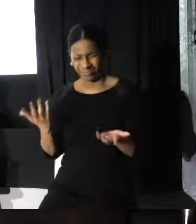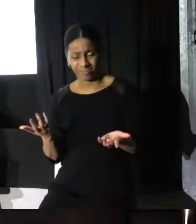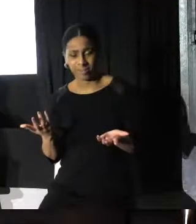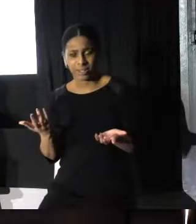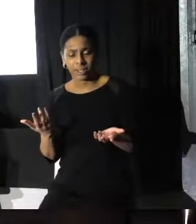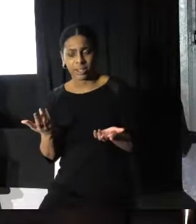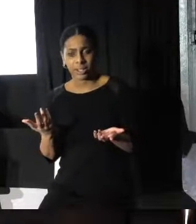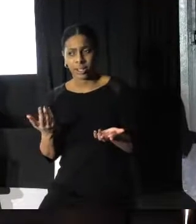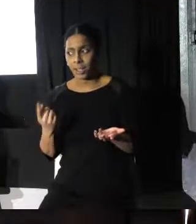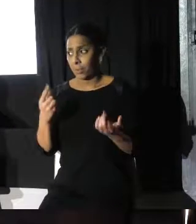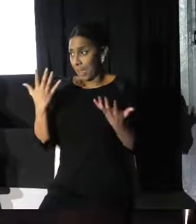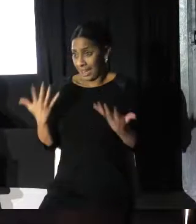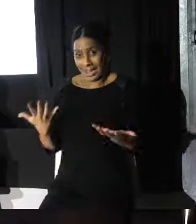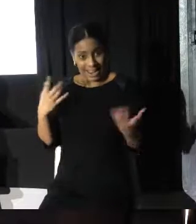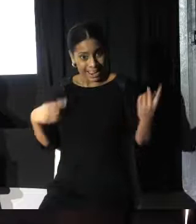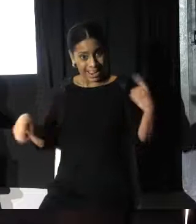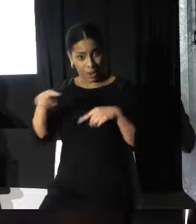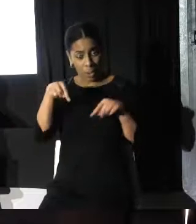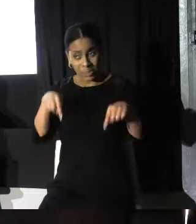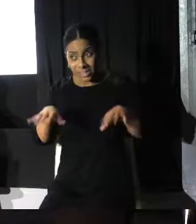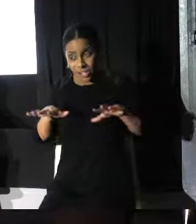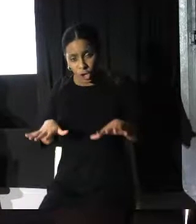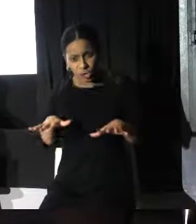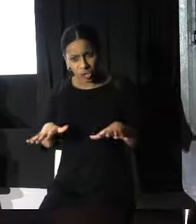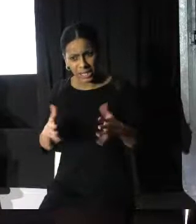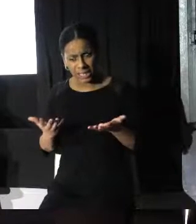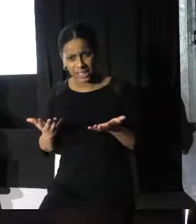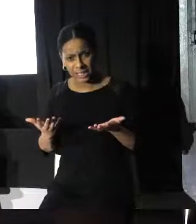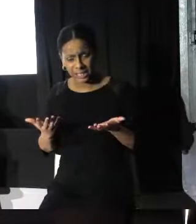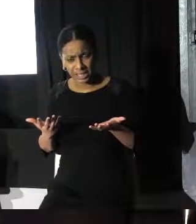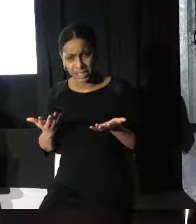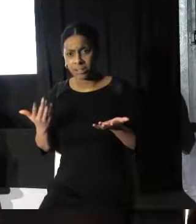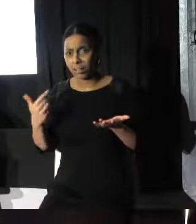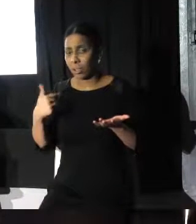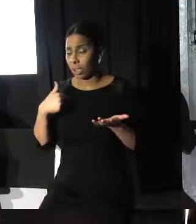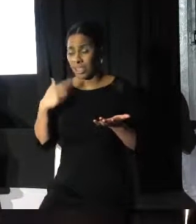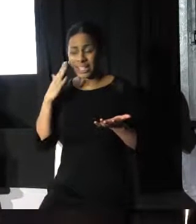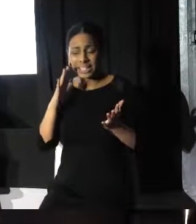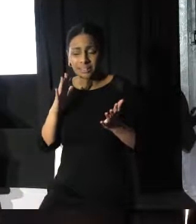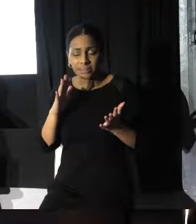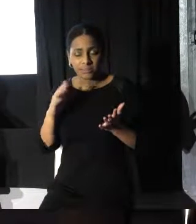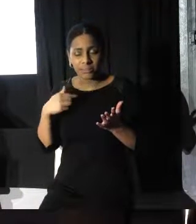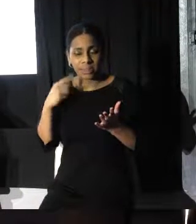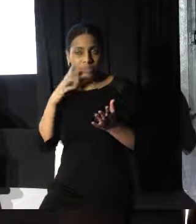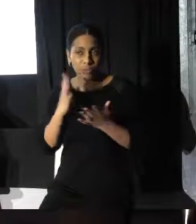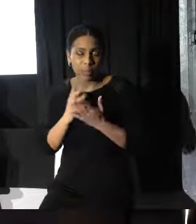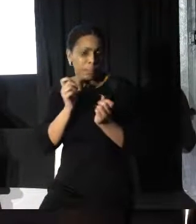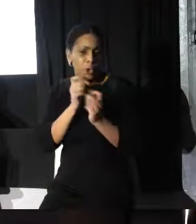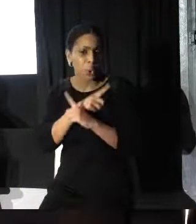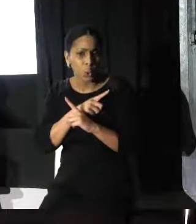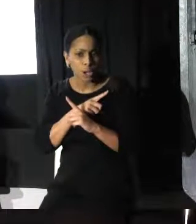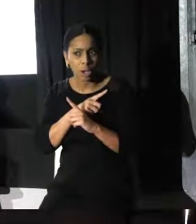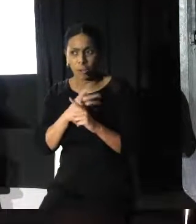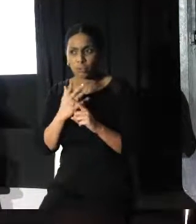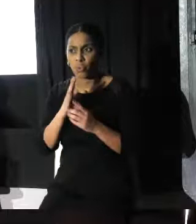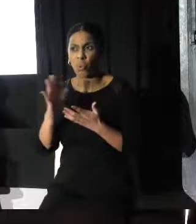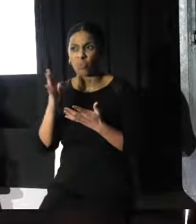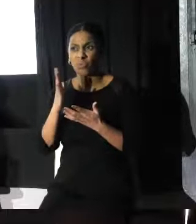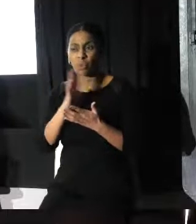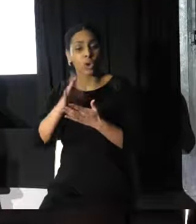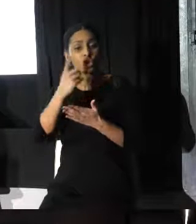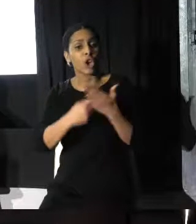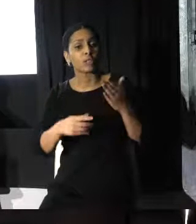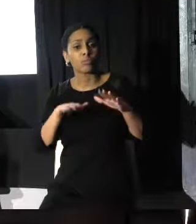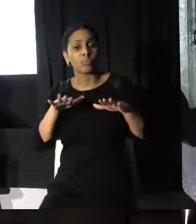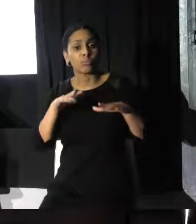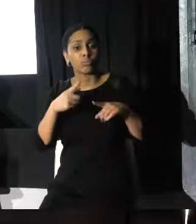in this country? And I do think it's a peculiarly, not even a British thing, it's an